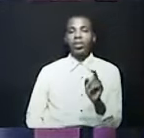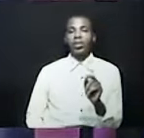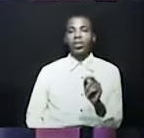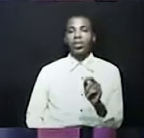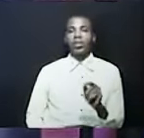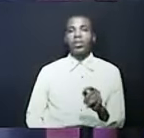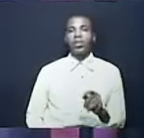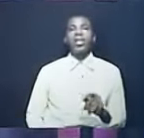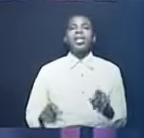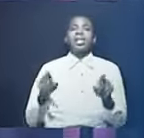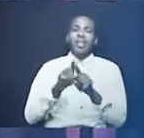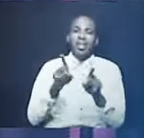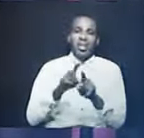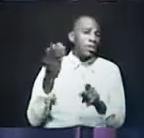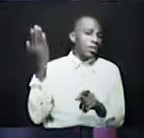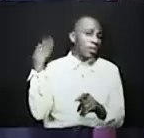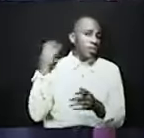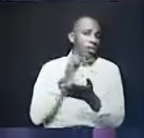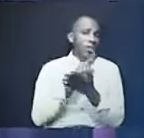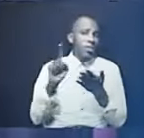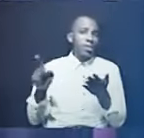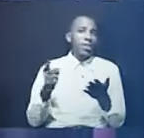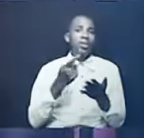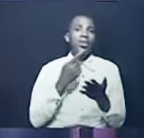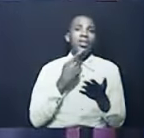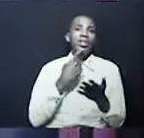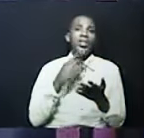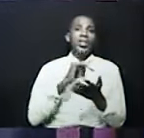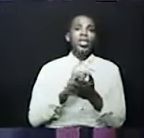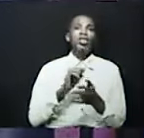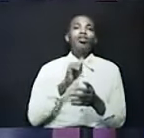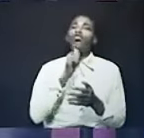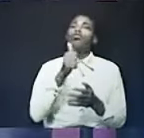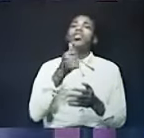don't have to be a Christian to have a good